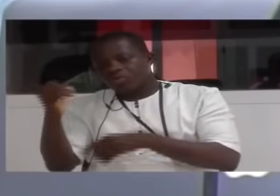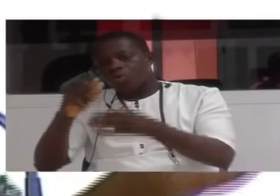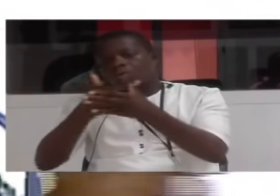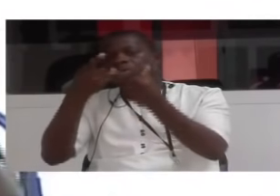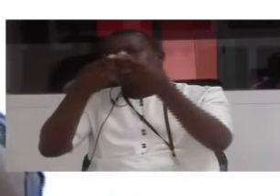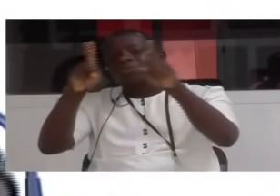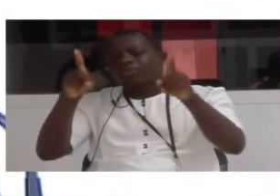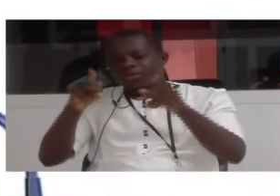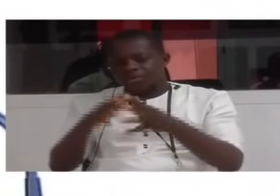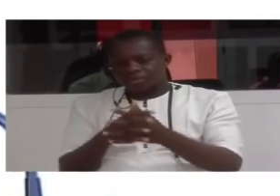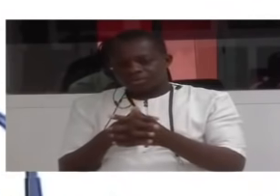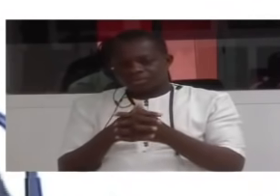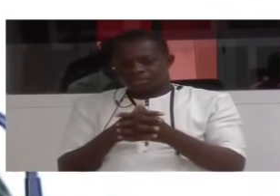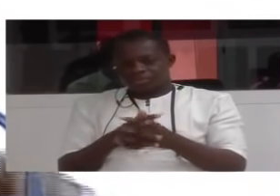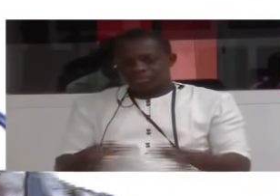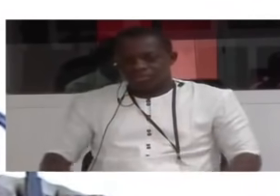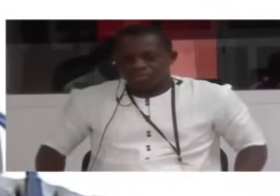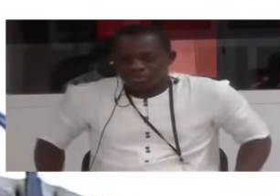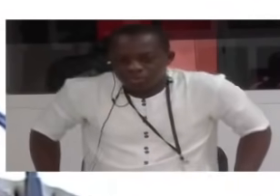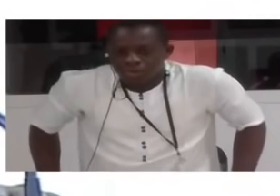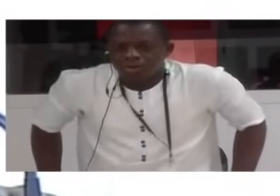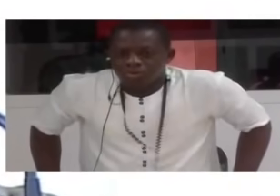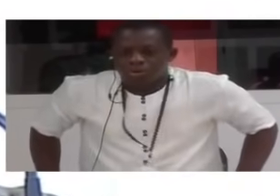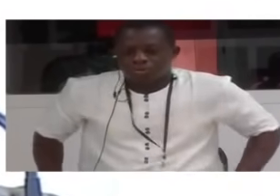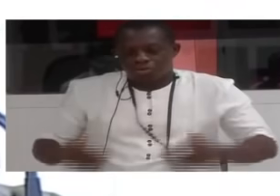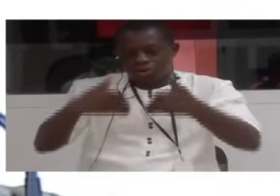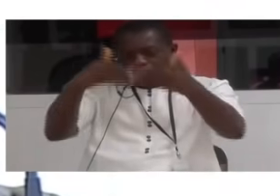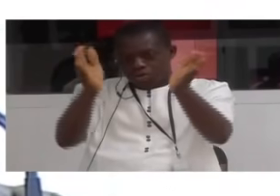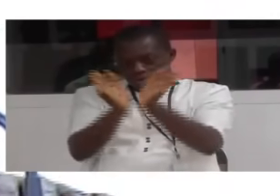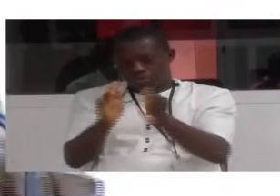was a group including these two civilians.